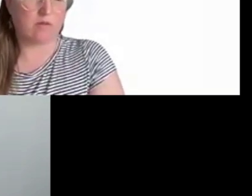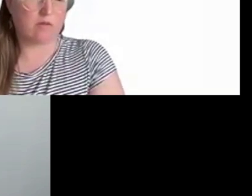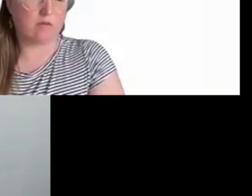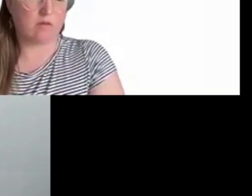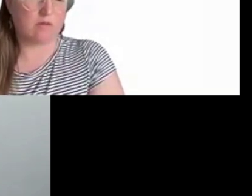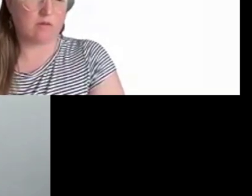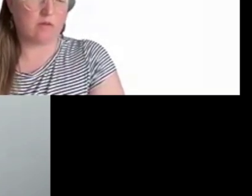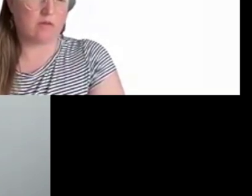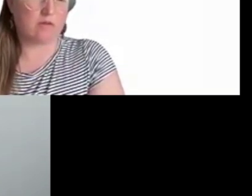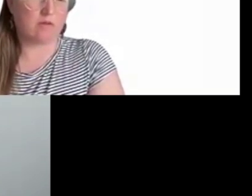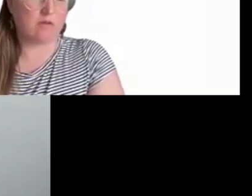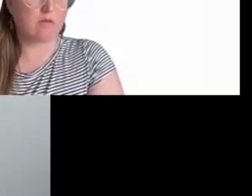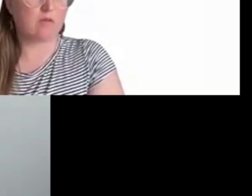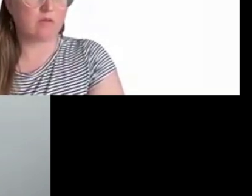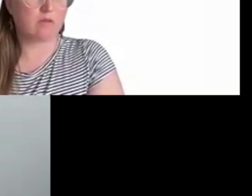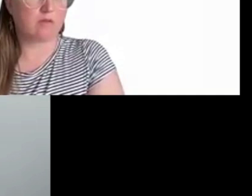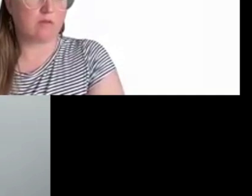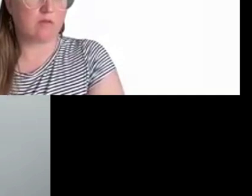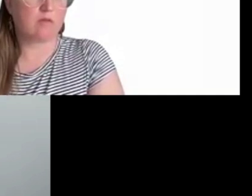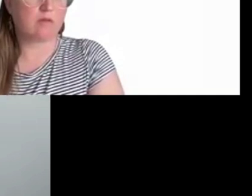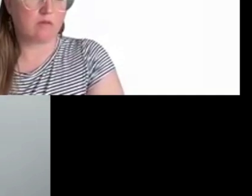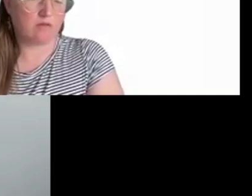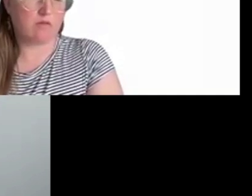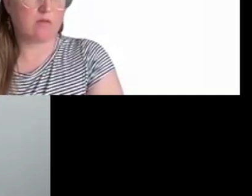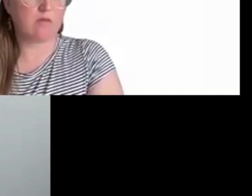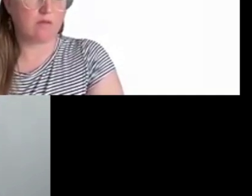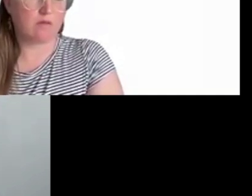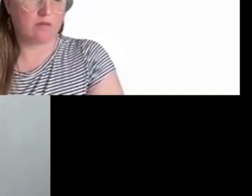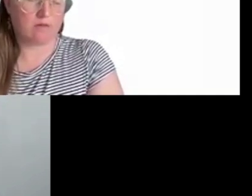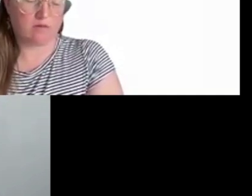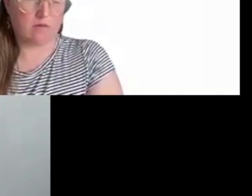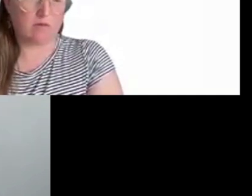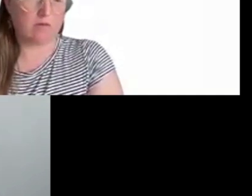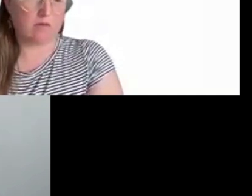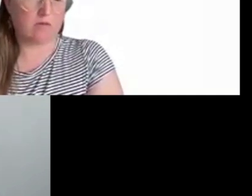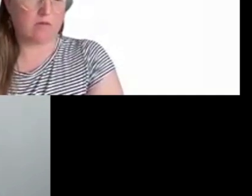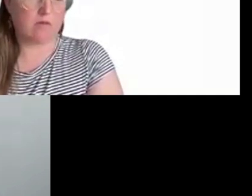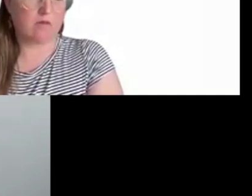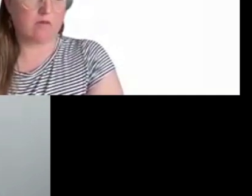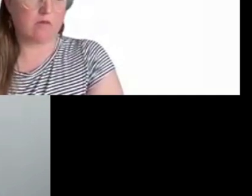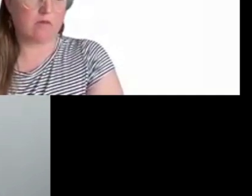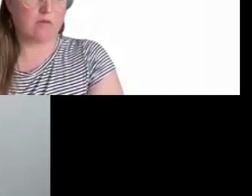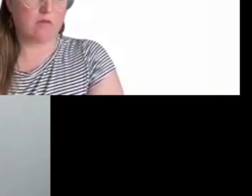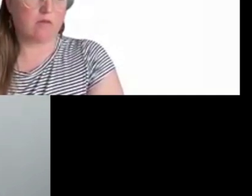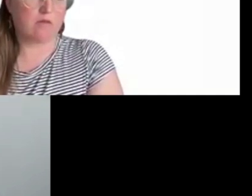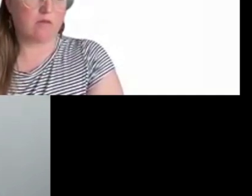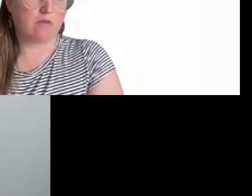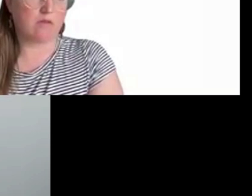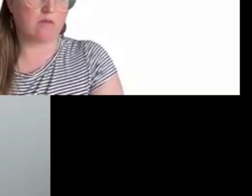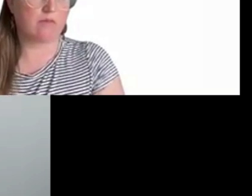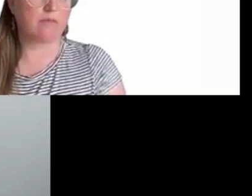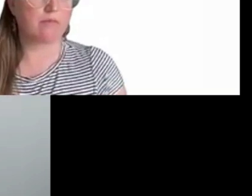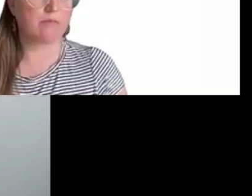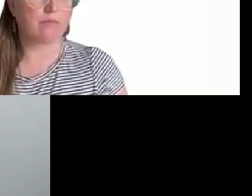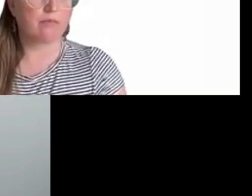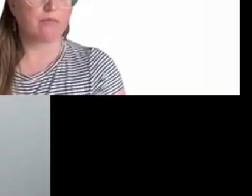to prepare for their next crisis. And so, irregardless of what type of format that you utilize, you can always go